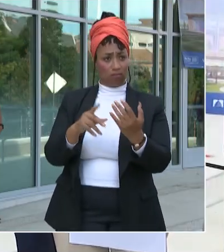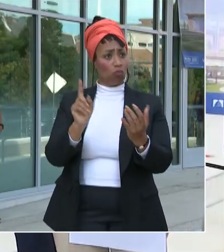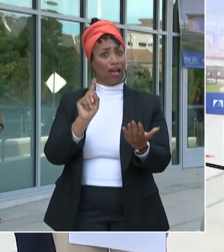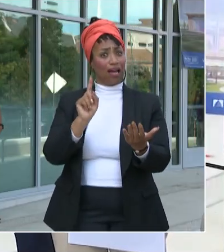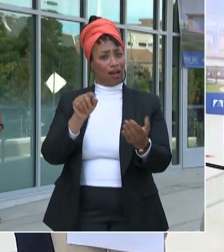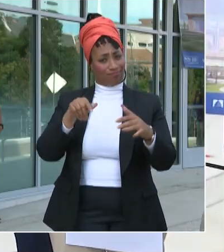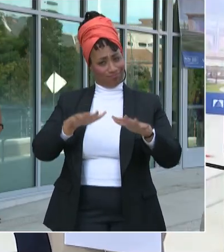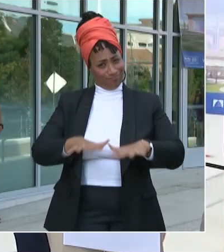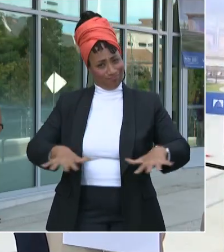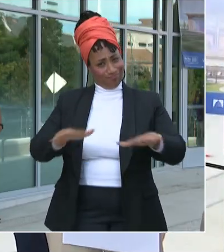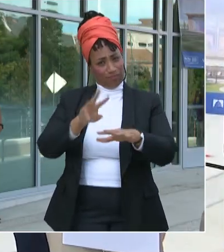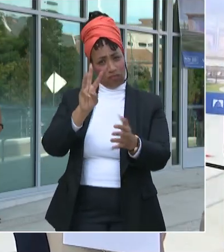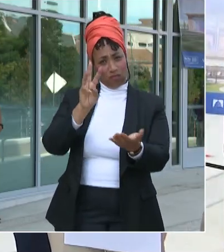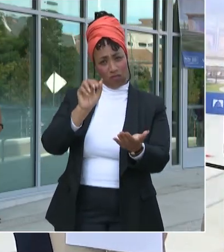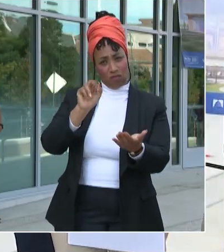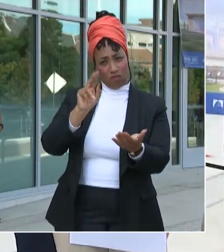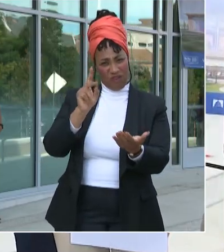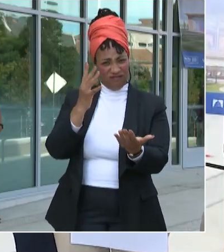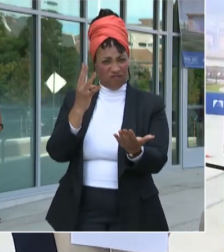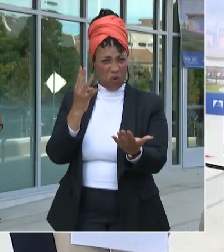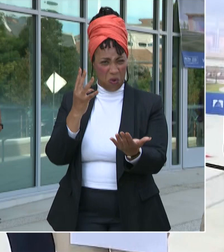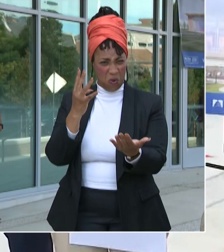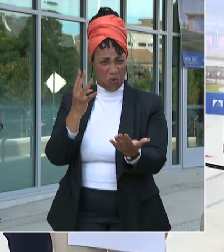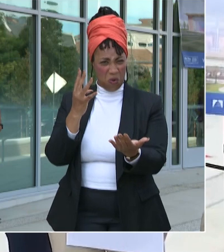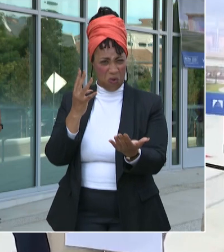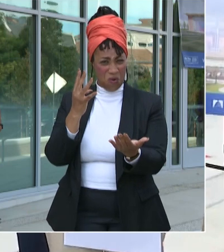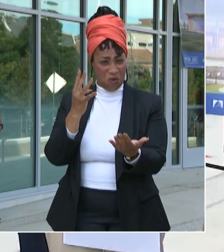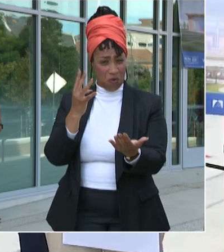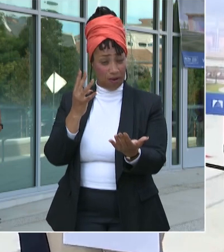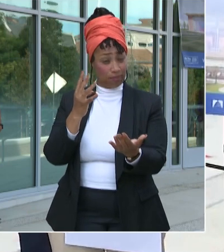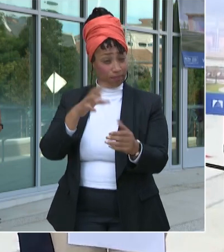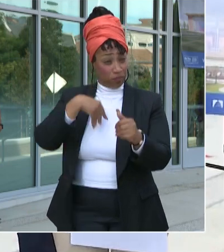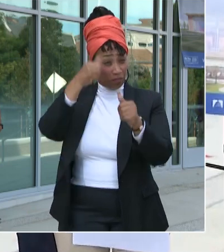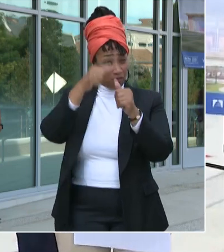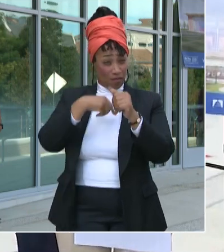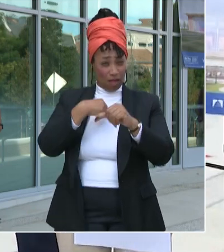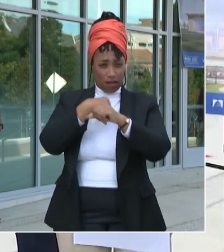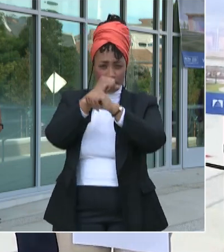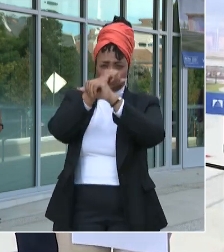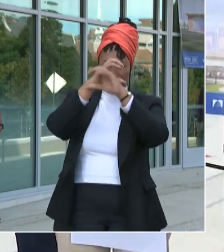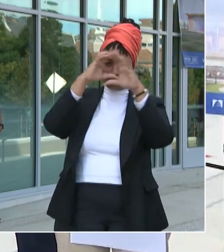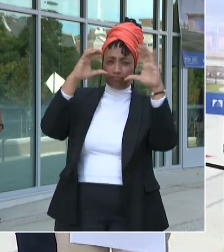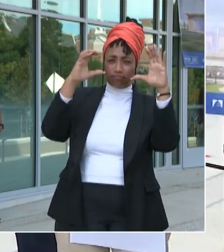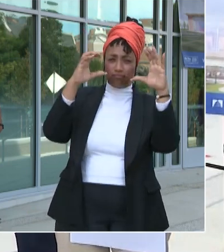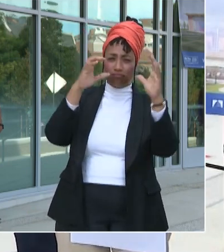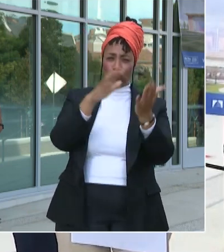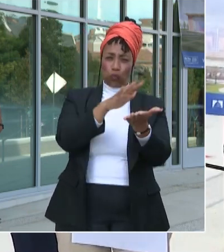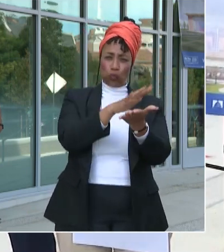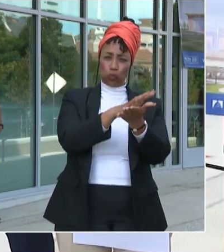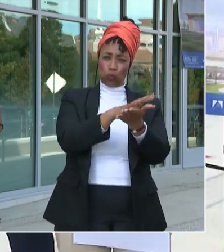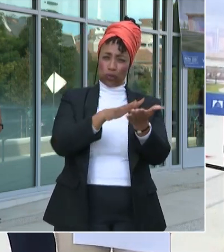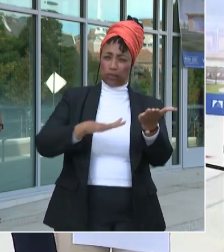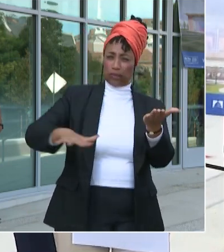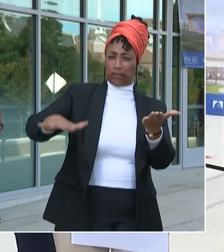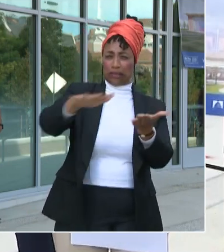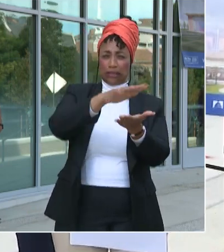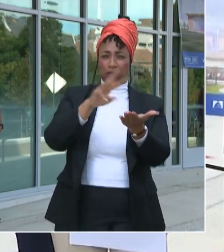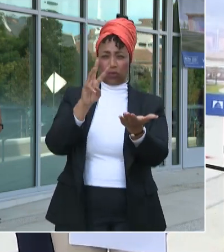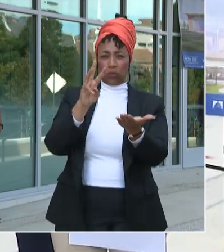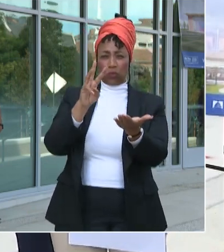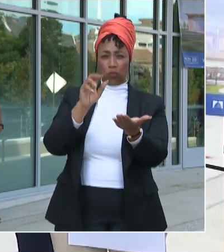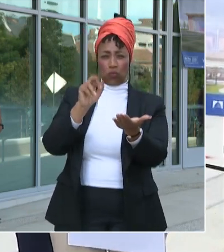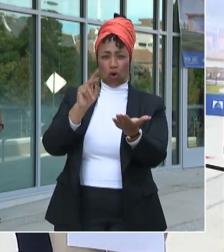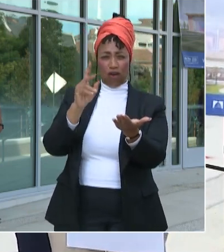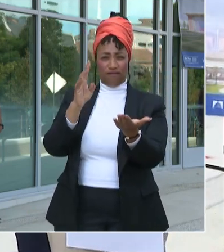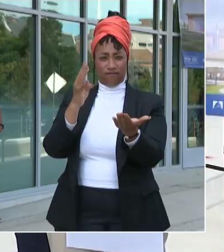My vision then was that all of the schools in Ward 4, who the parents and families told us, you